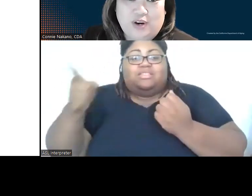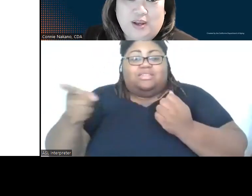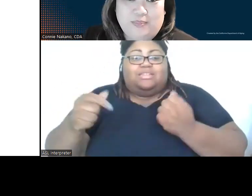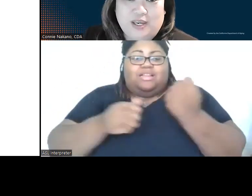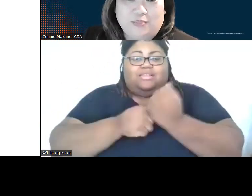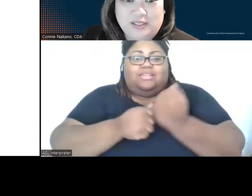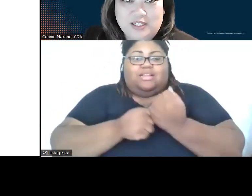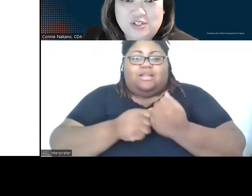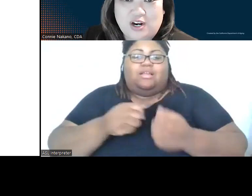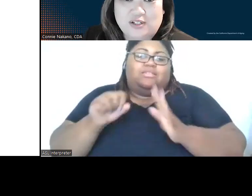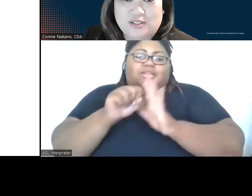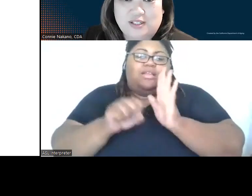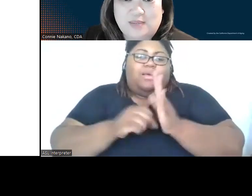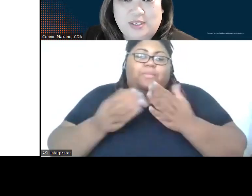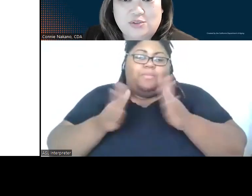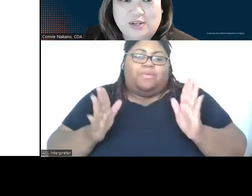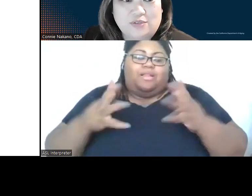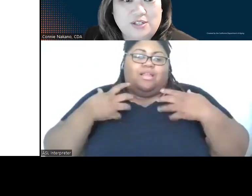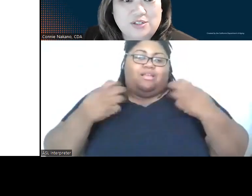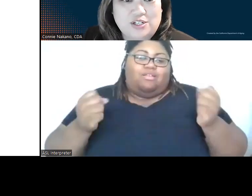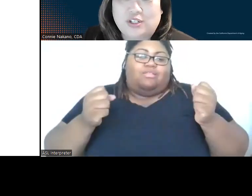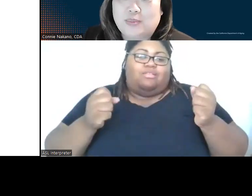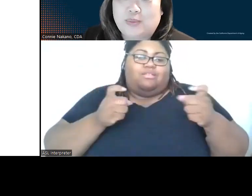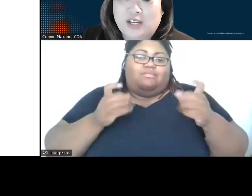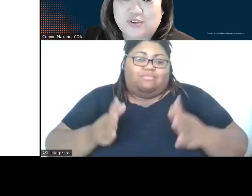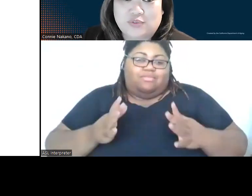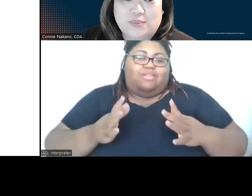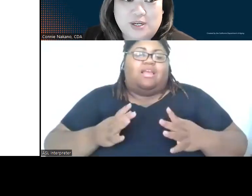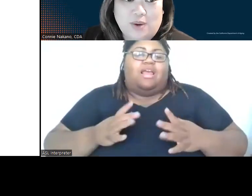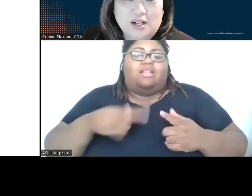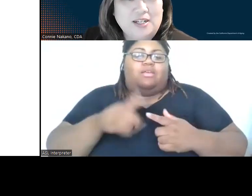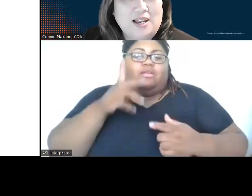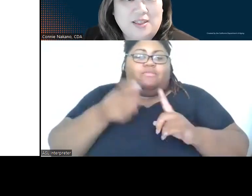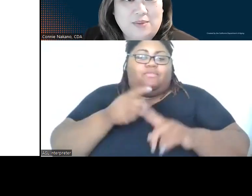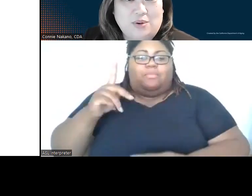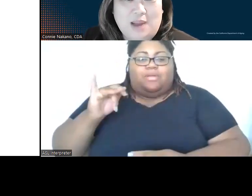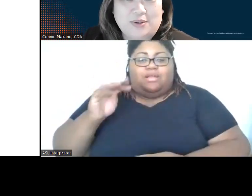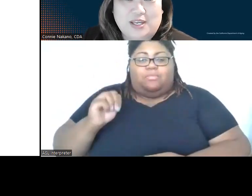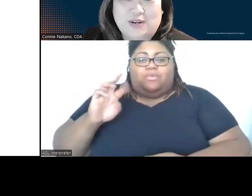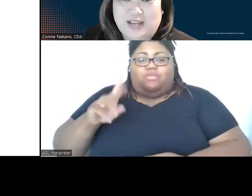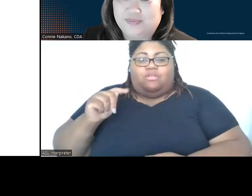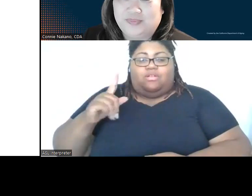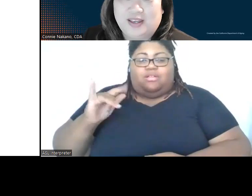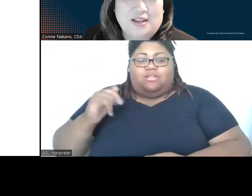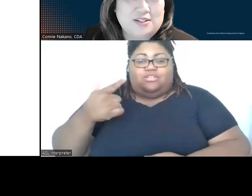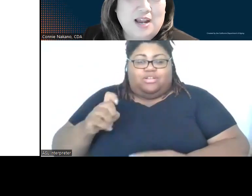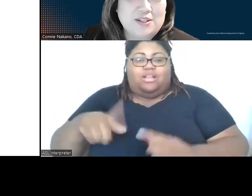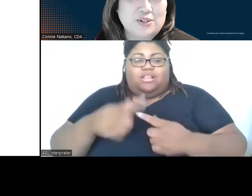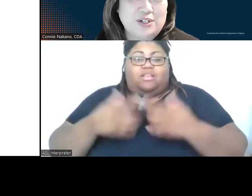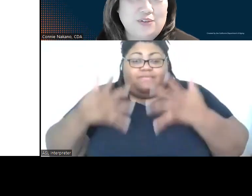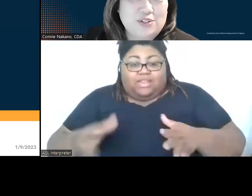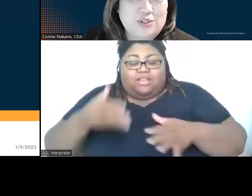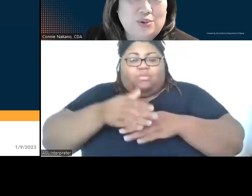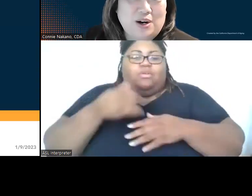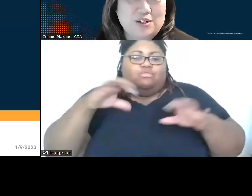hear from Kim Rutledge, the Deputy Director of Legislation and Communications from DOR, and then we'll wrap with Q&A. So now I'll